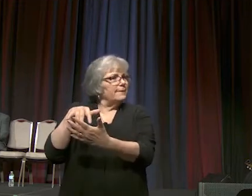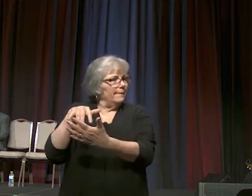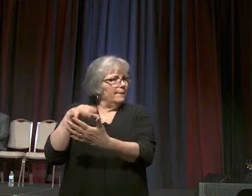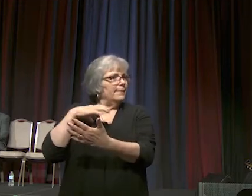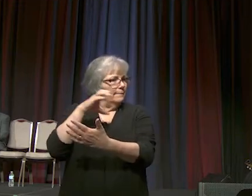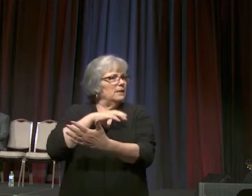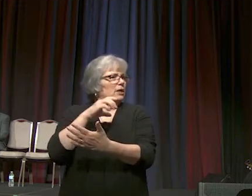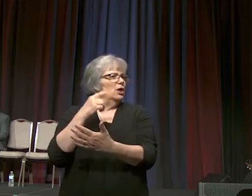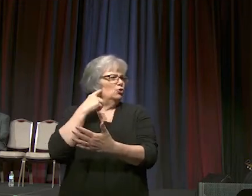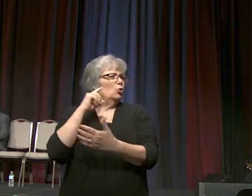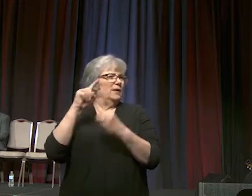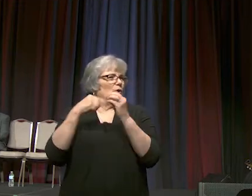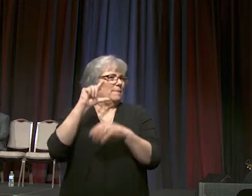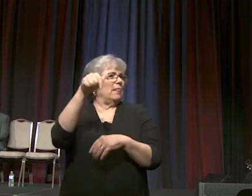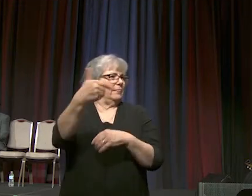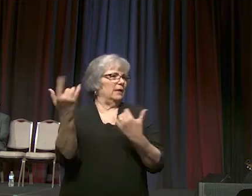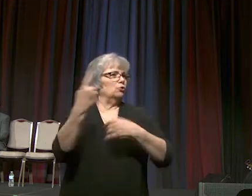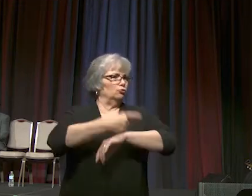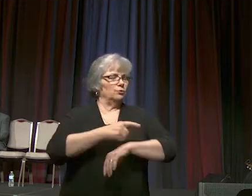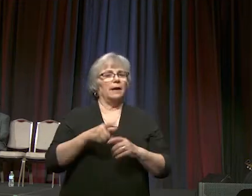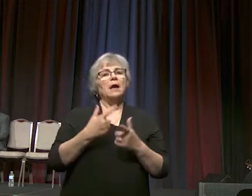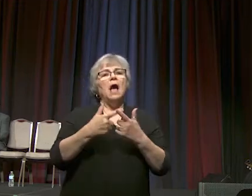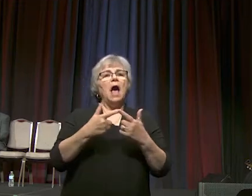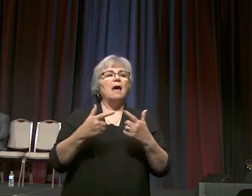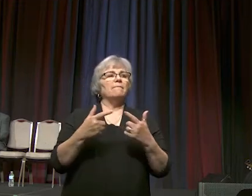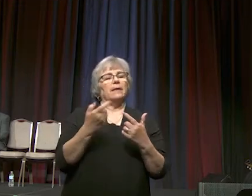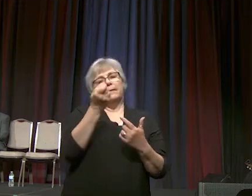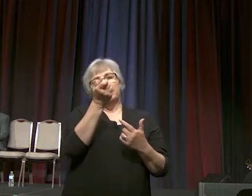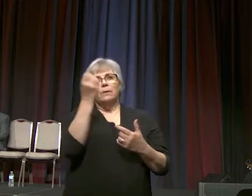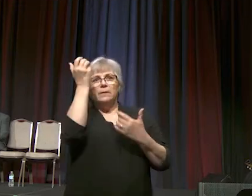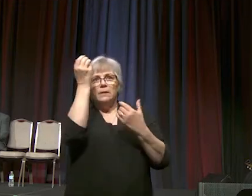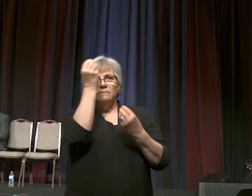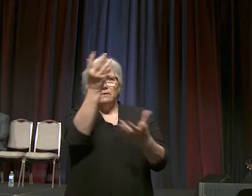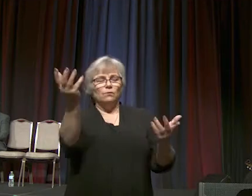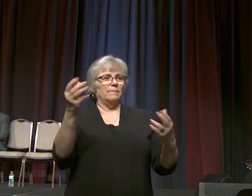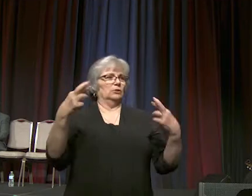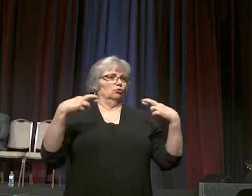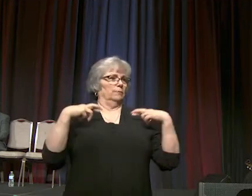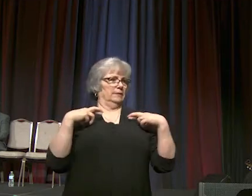today, and some information on the retirement plan. These were